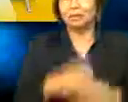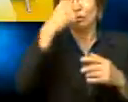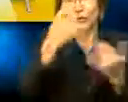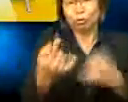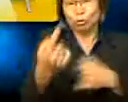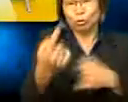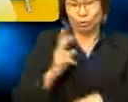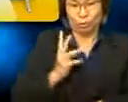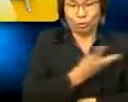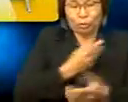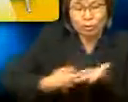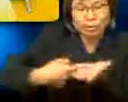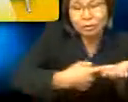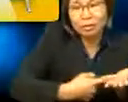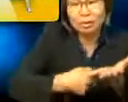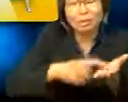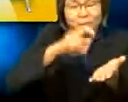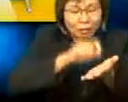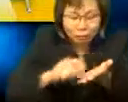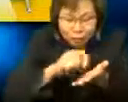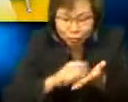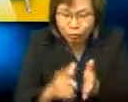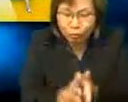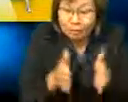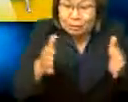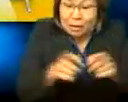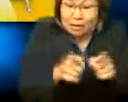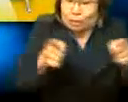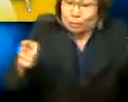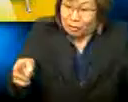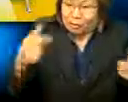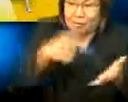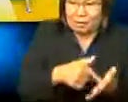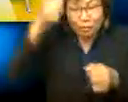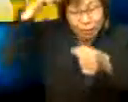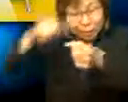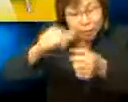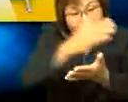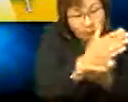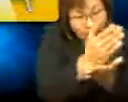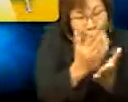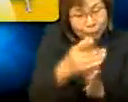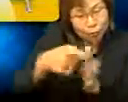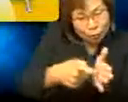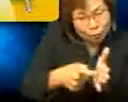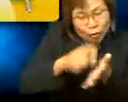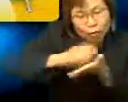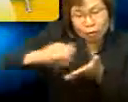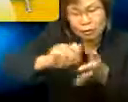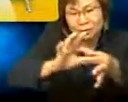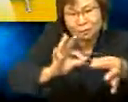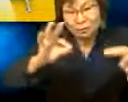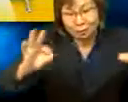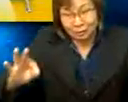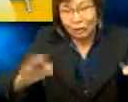to discuss note expansion again. Remember the part which requires you to write sentences based